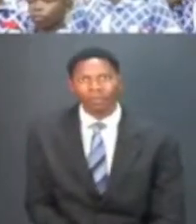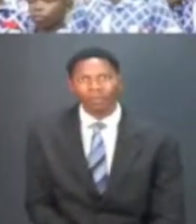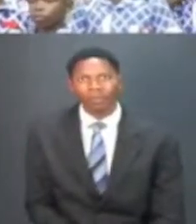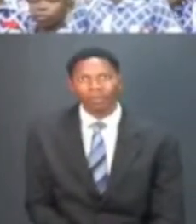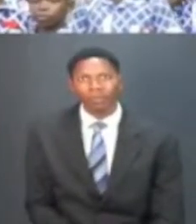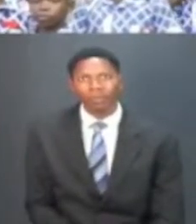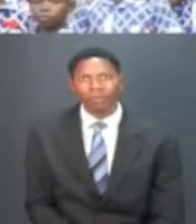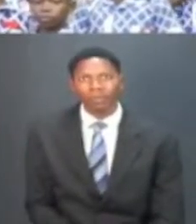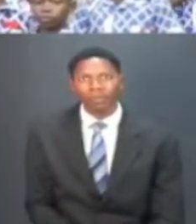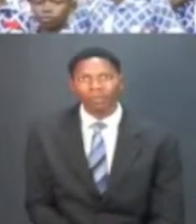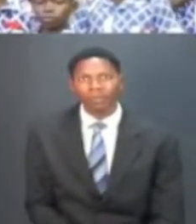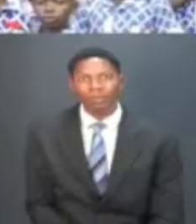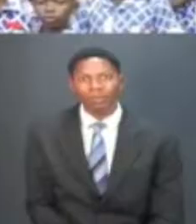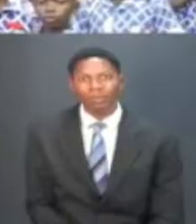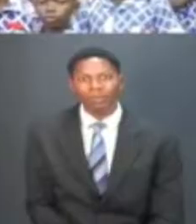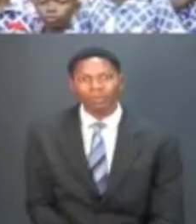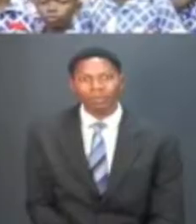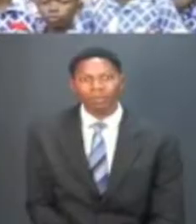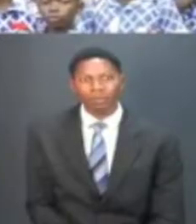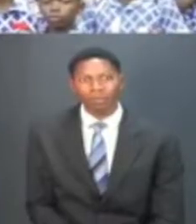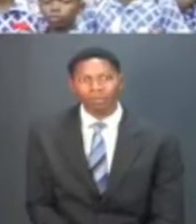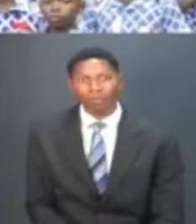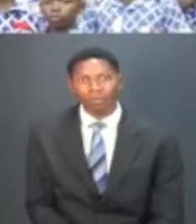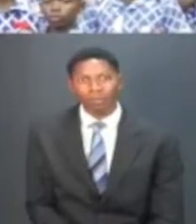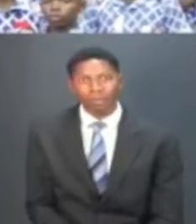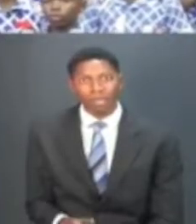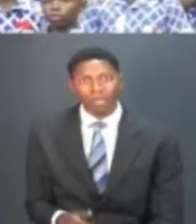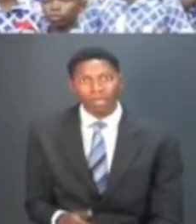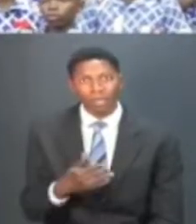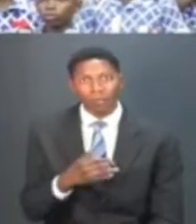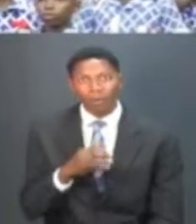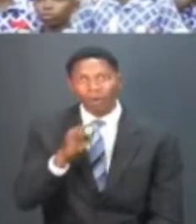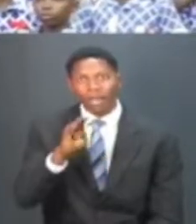Odobing, yes. Brakwa.